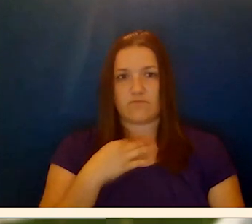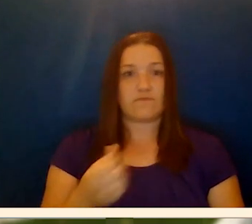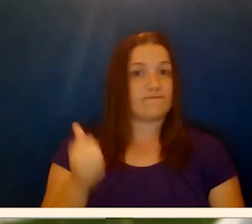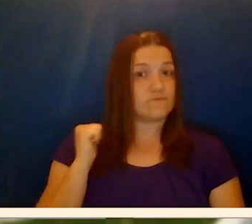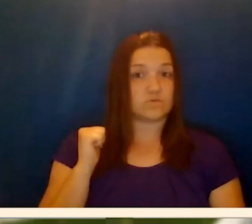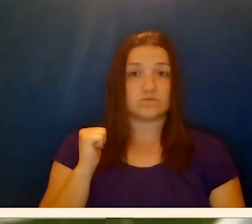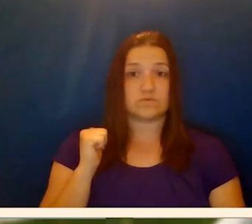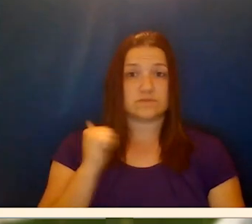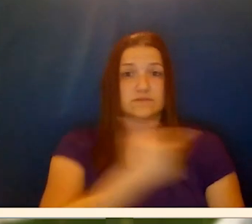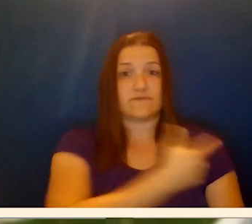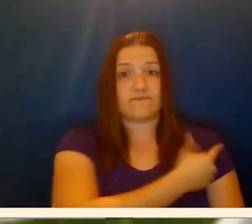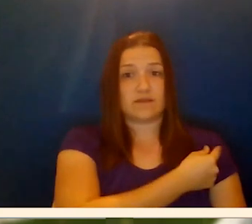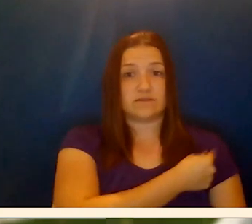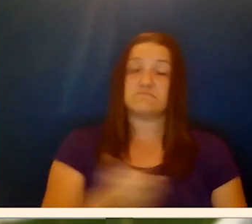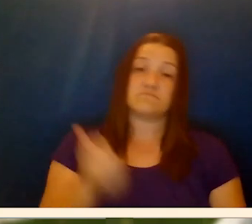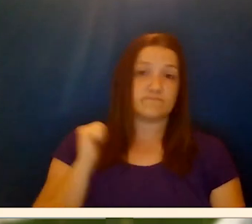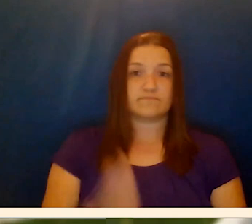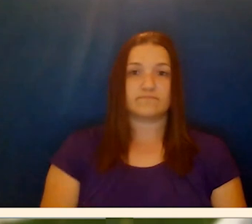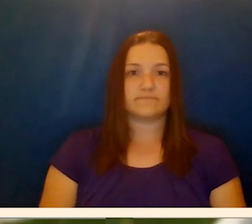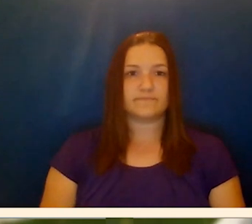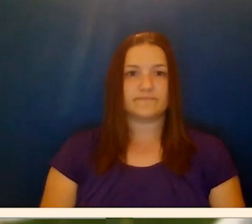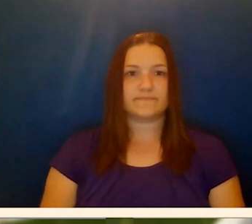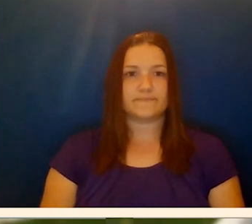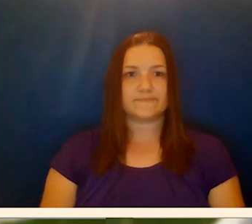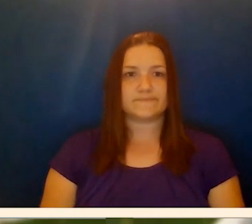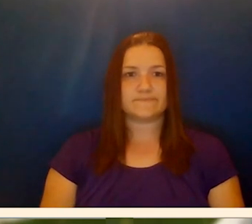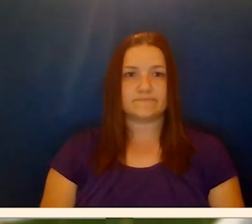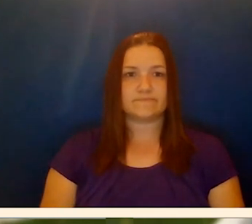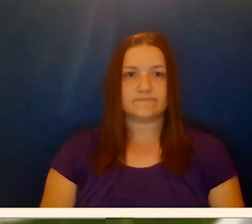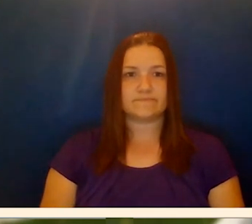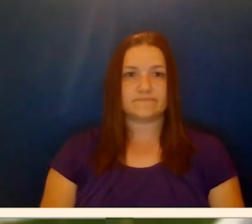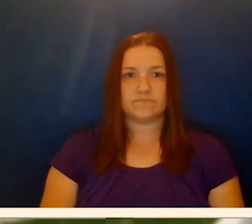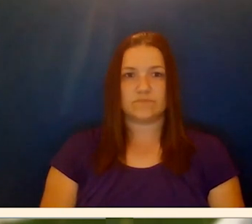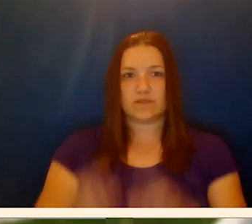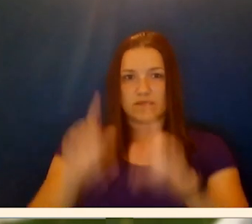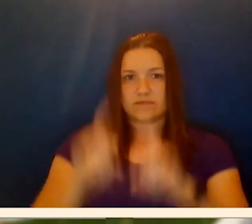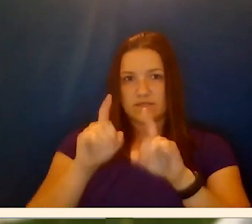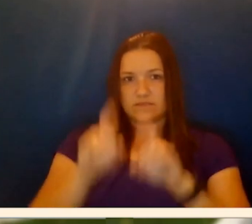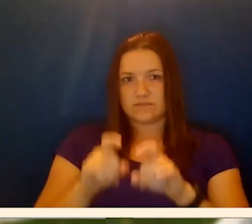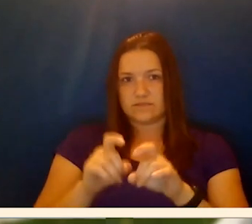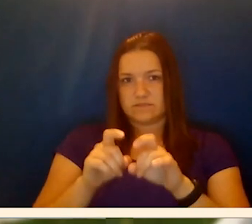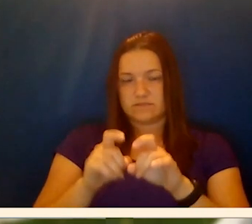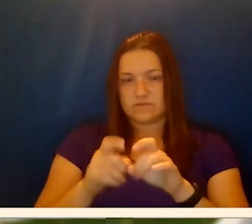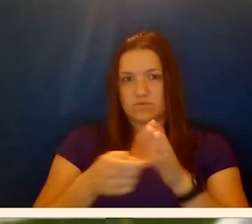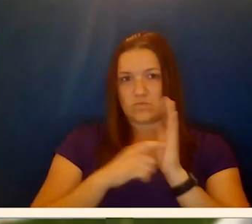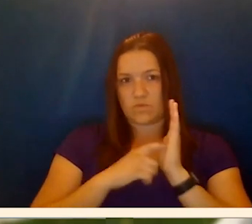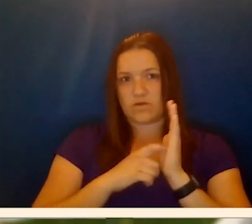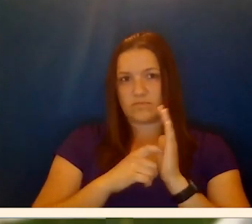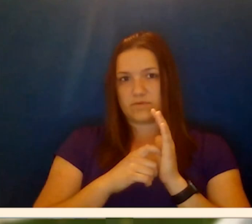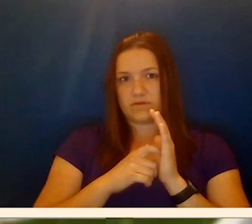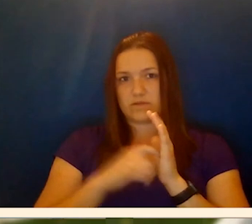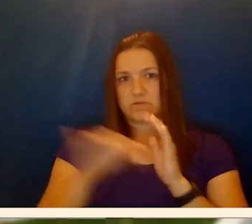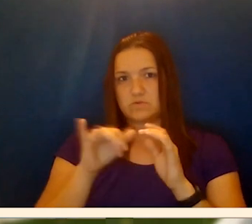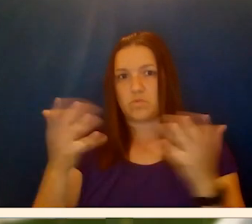and we have a testing mandate in place as well. So what happens, so starting on Monday, we